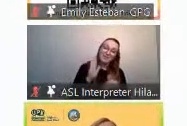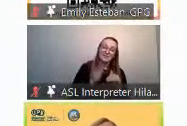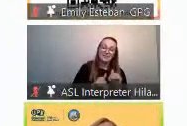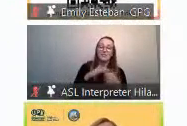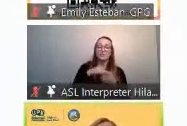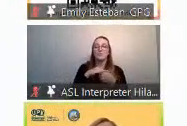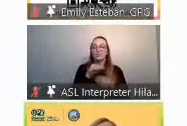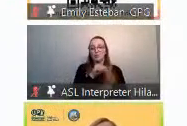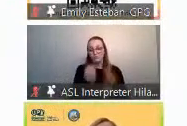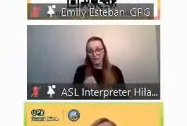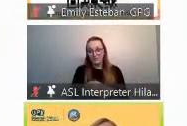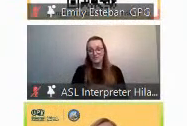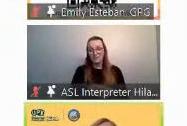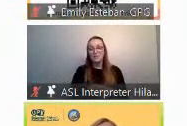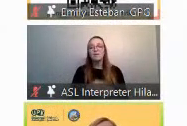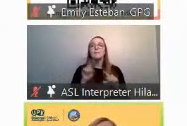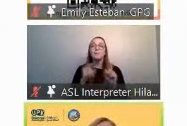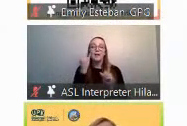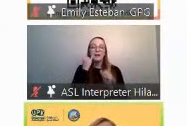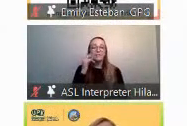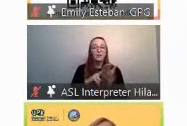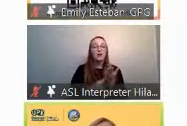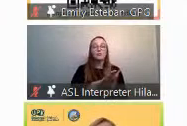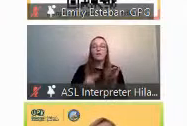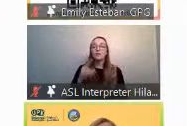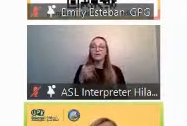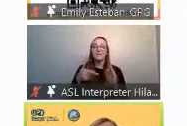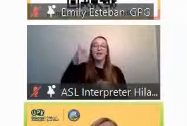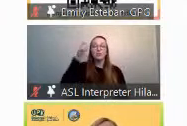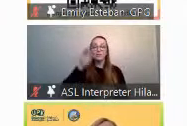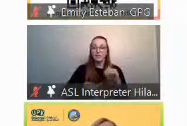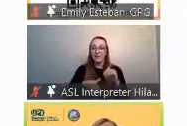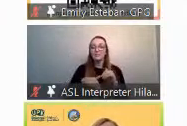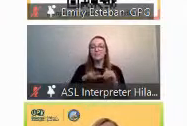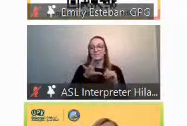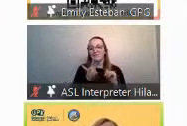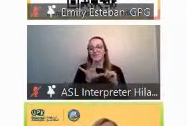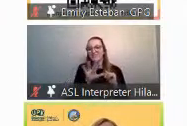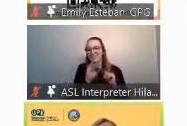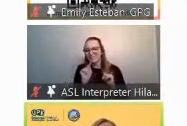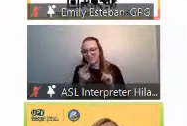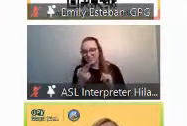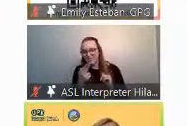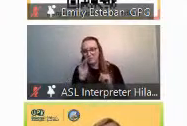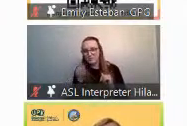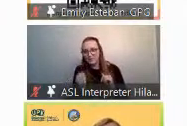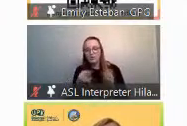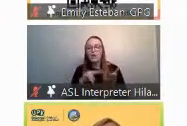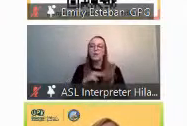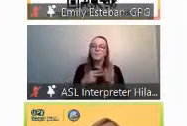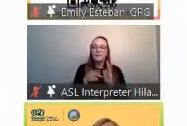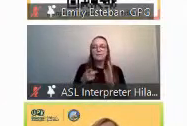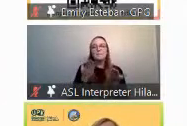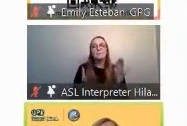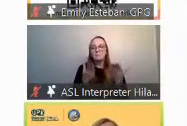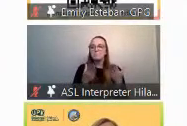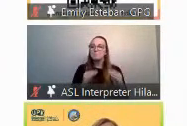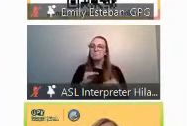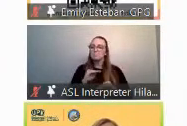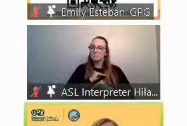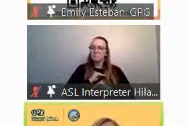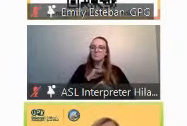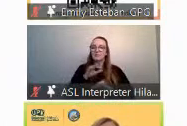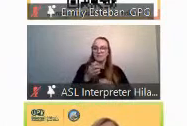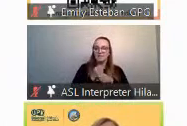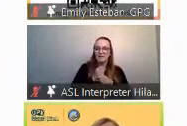in places where the contract rate is higher than the 75th percentile, contractors may receive the 75th percentile or